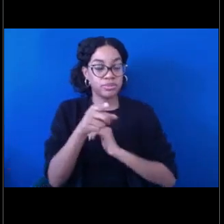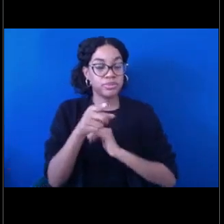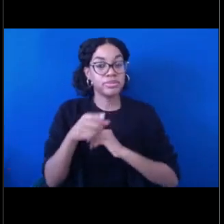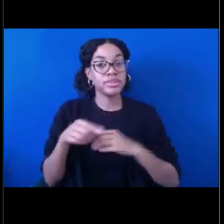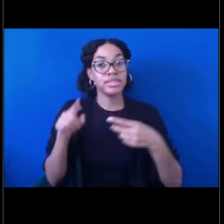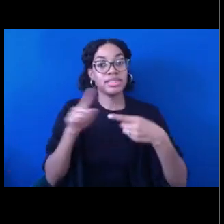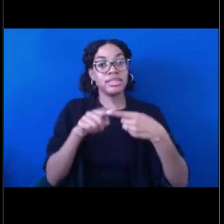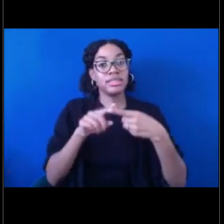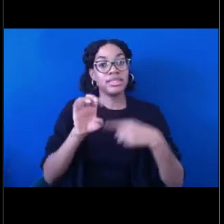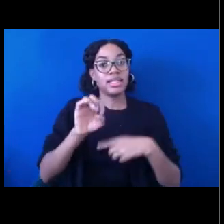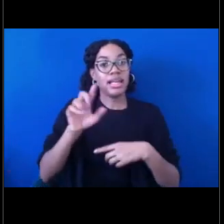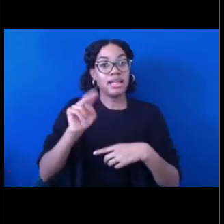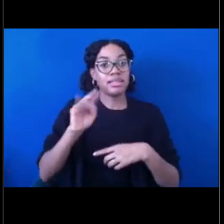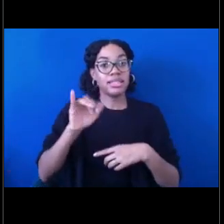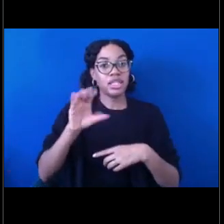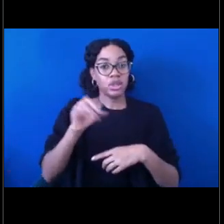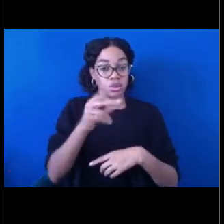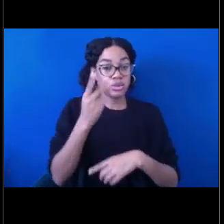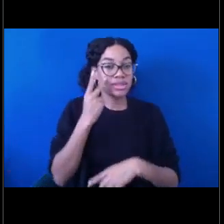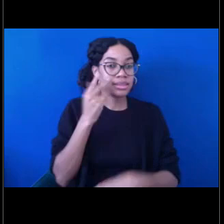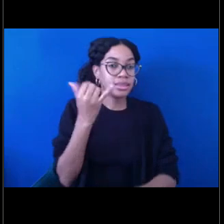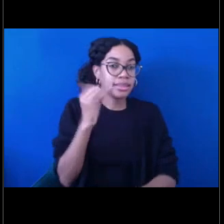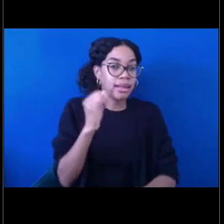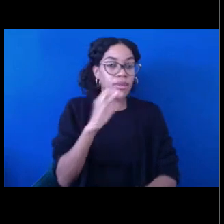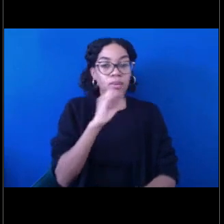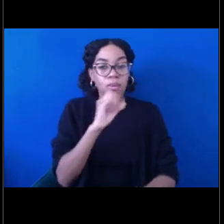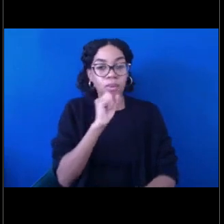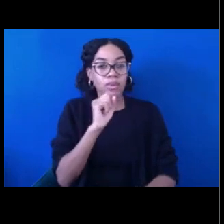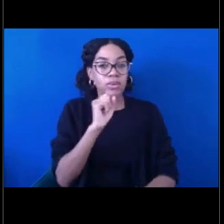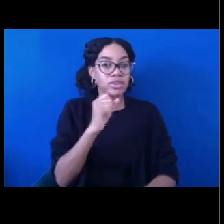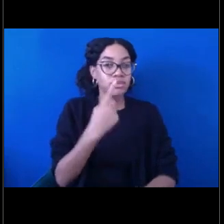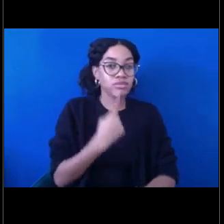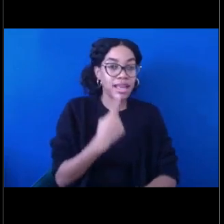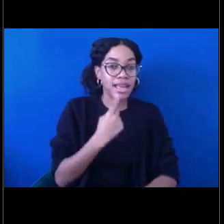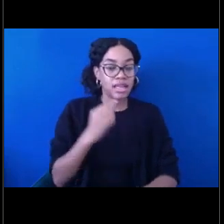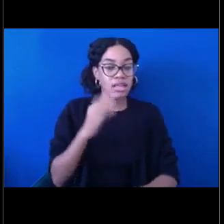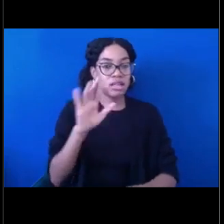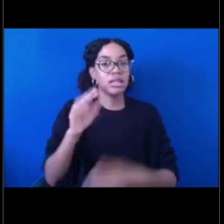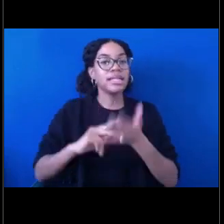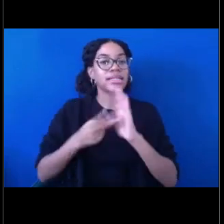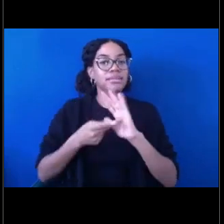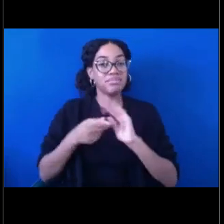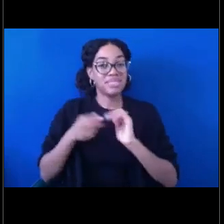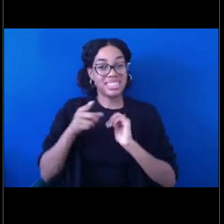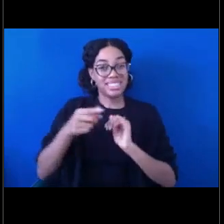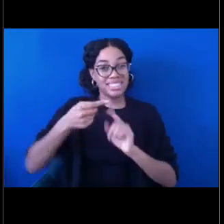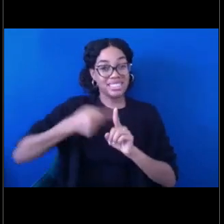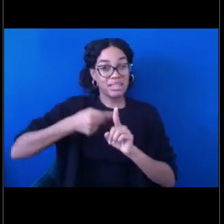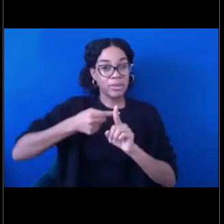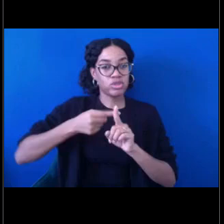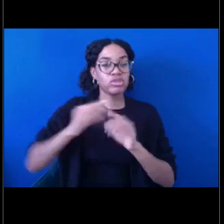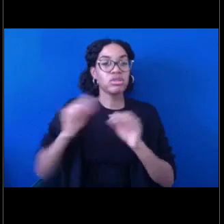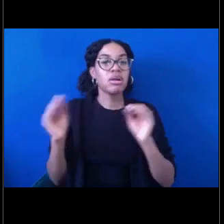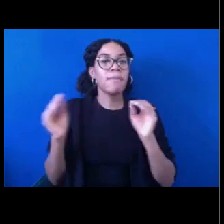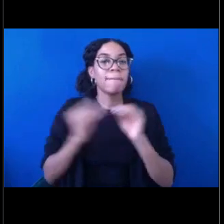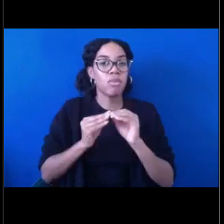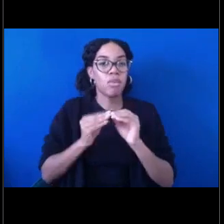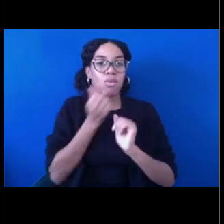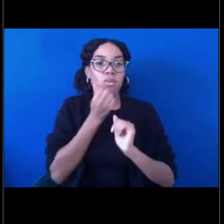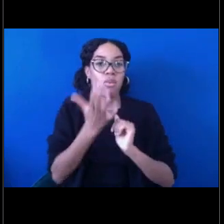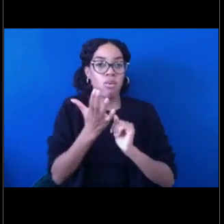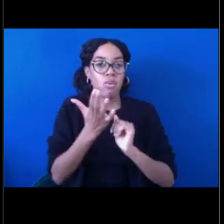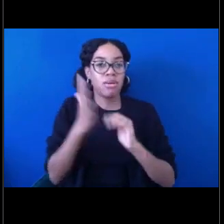yellow, orange, and red colors, that shows you that those ocean temperatures are above normal. They're warmer than what they should be,